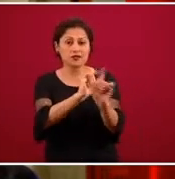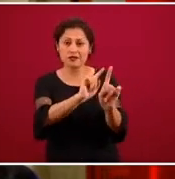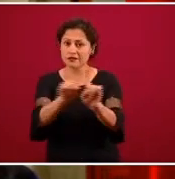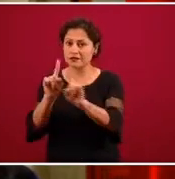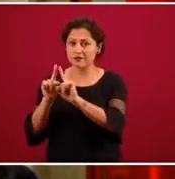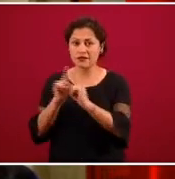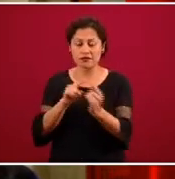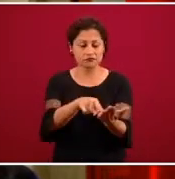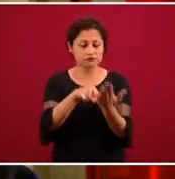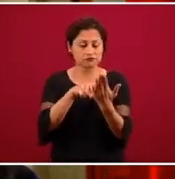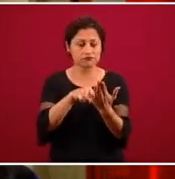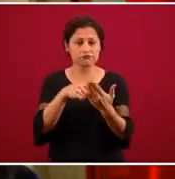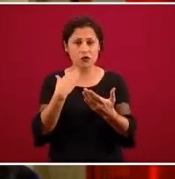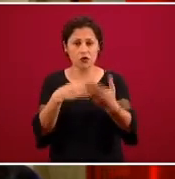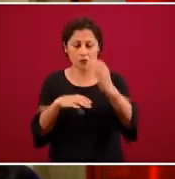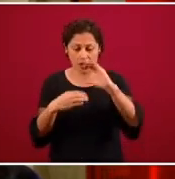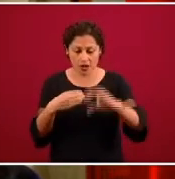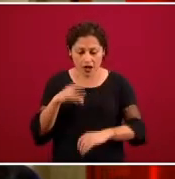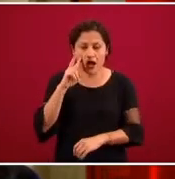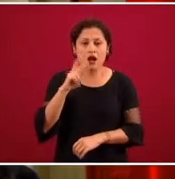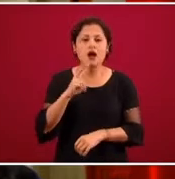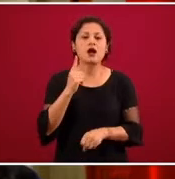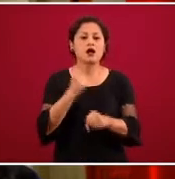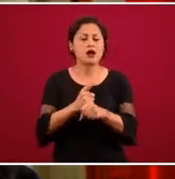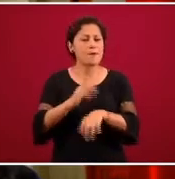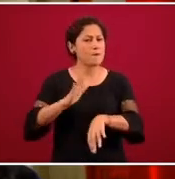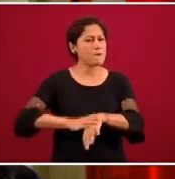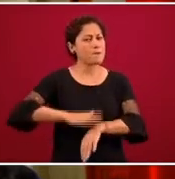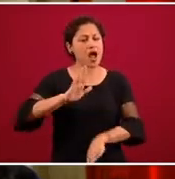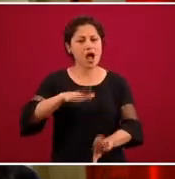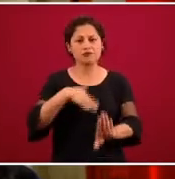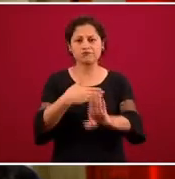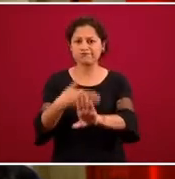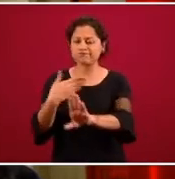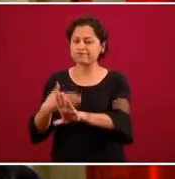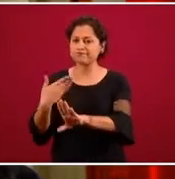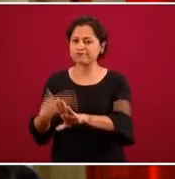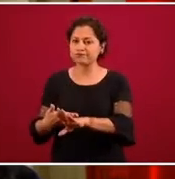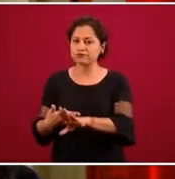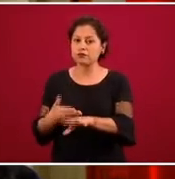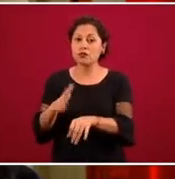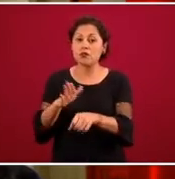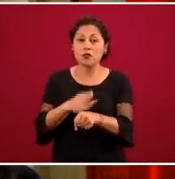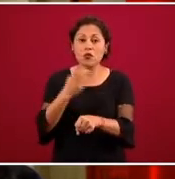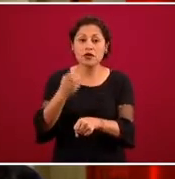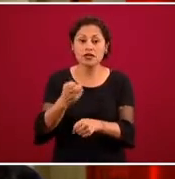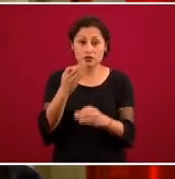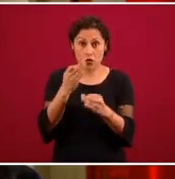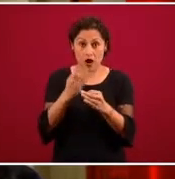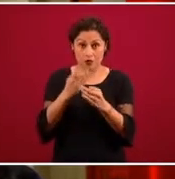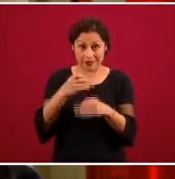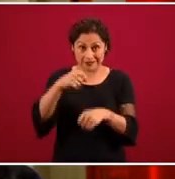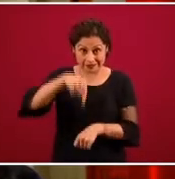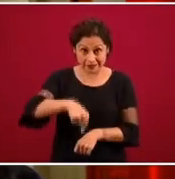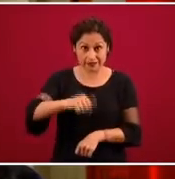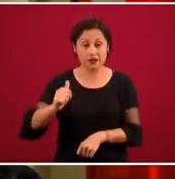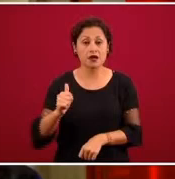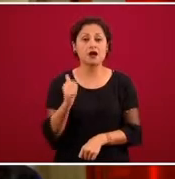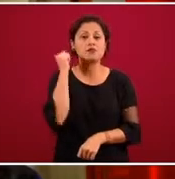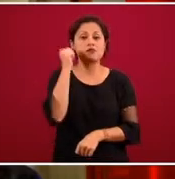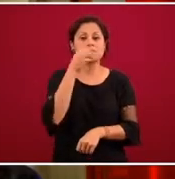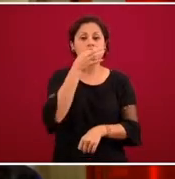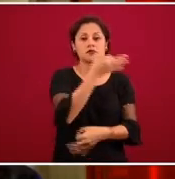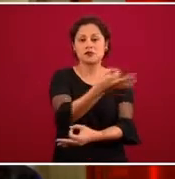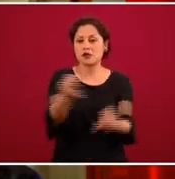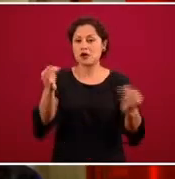nursing and doctor personnel, and the media is identifying this. And I would like to appeal to you. I would